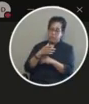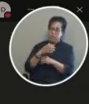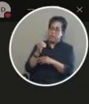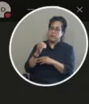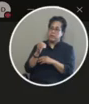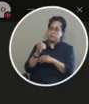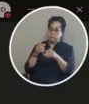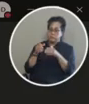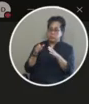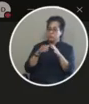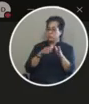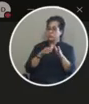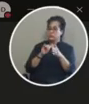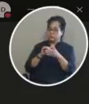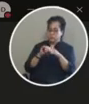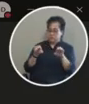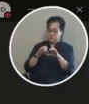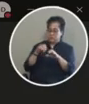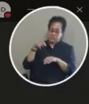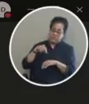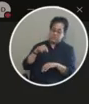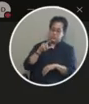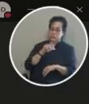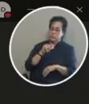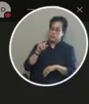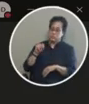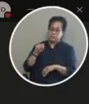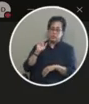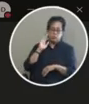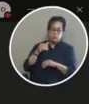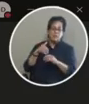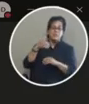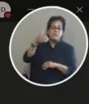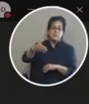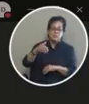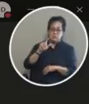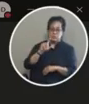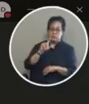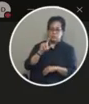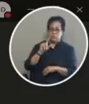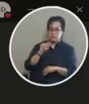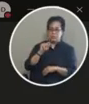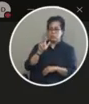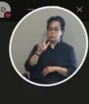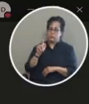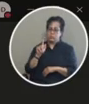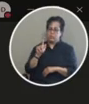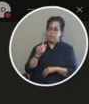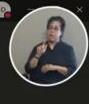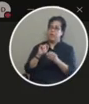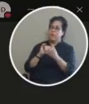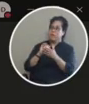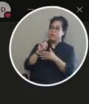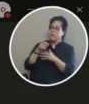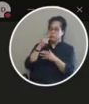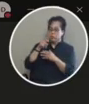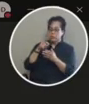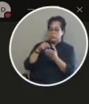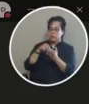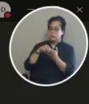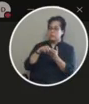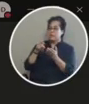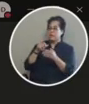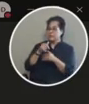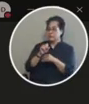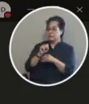And the streets that were scheduled to be done in fiscal year 20 would now be done in fiscal year 21. And again, it's only for pay-as-you-go